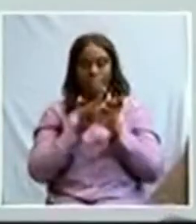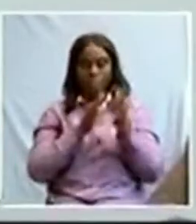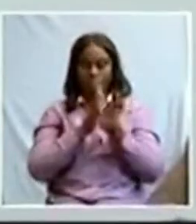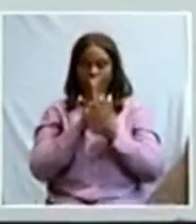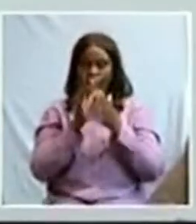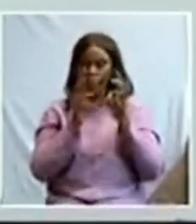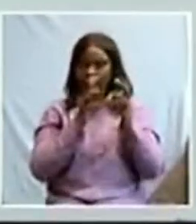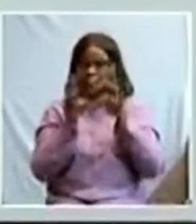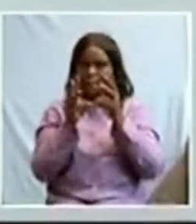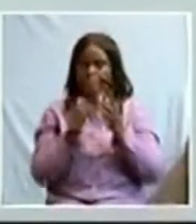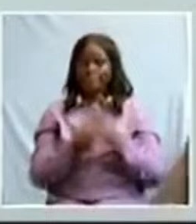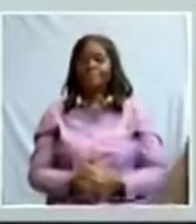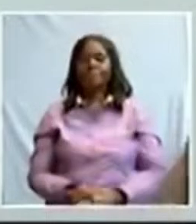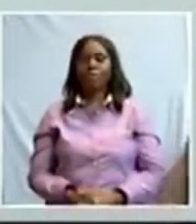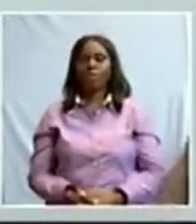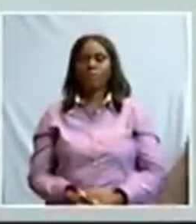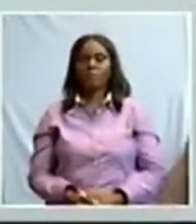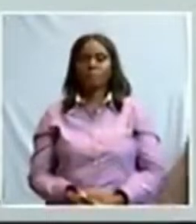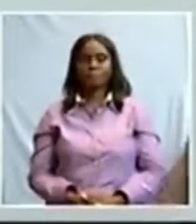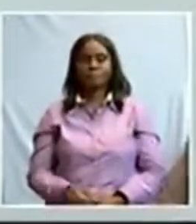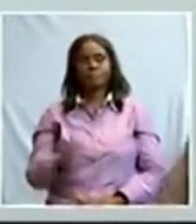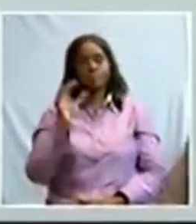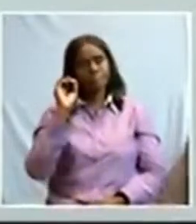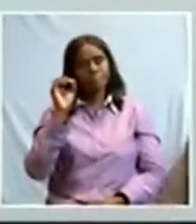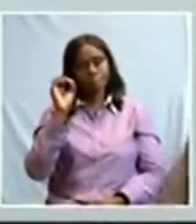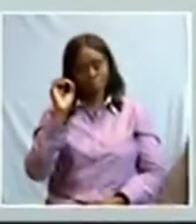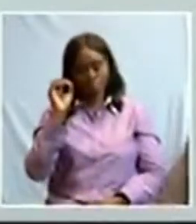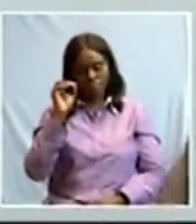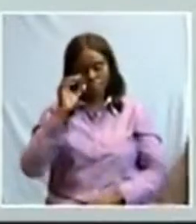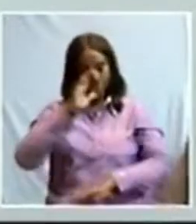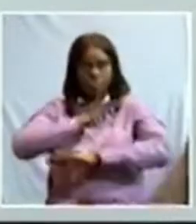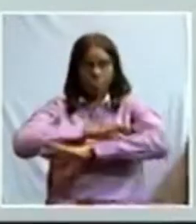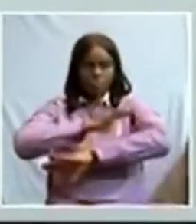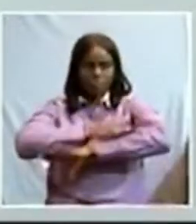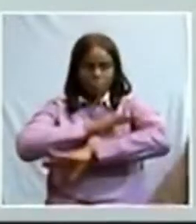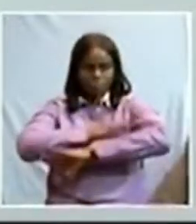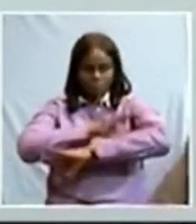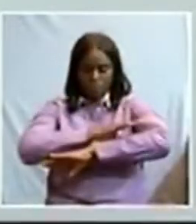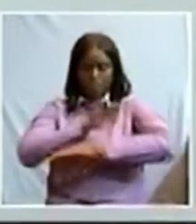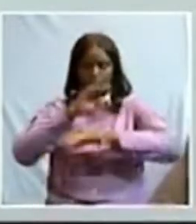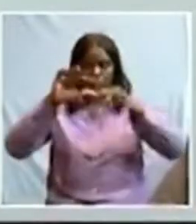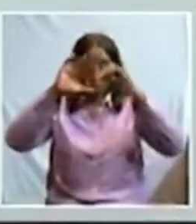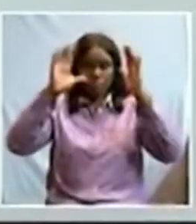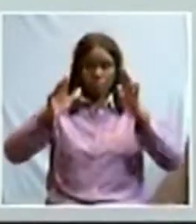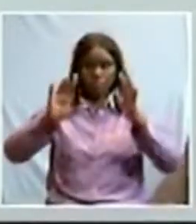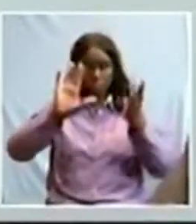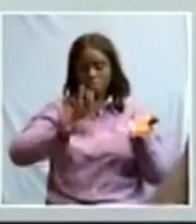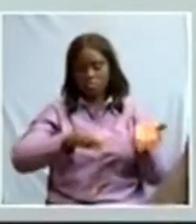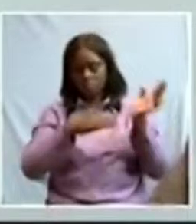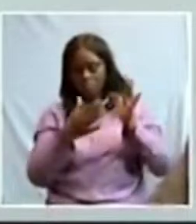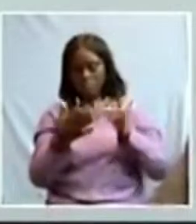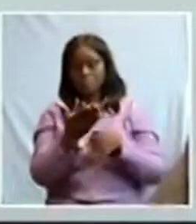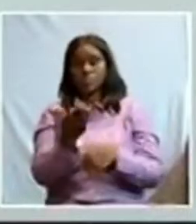state? The original state, the desks which a roof collapsed on